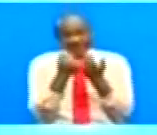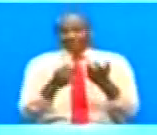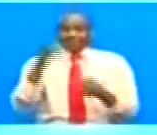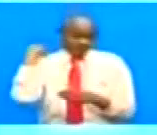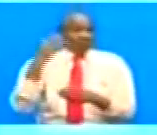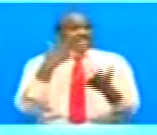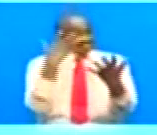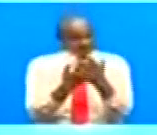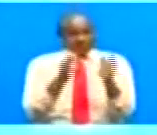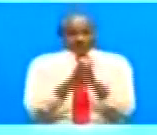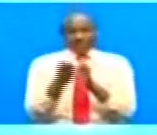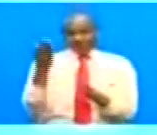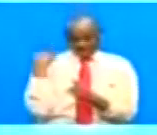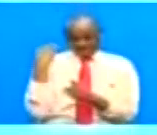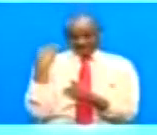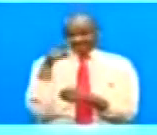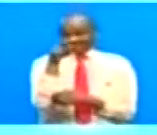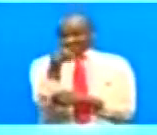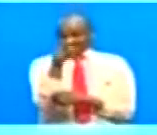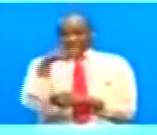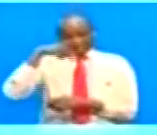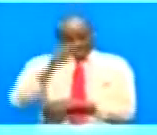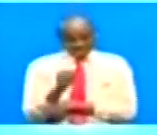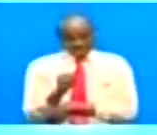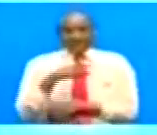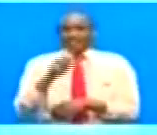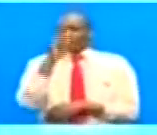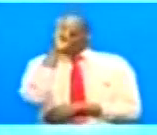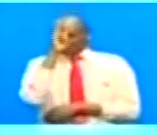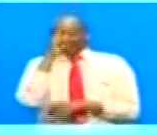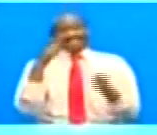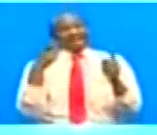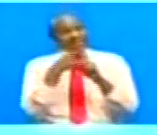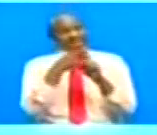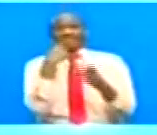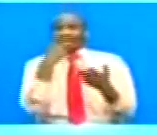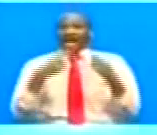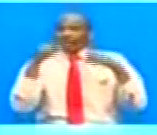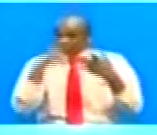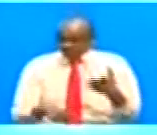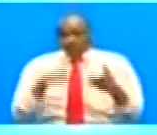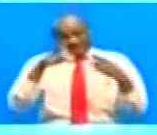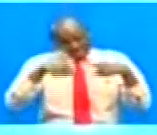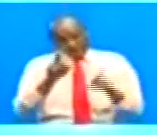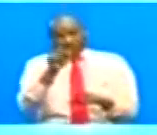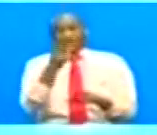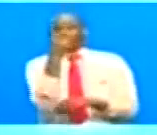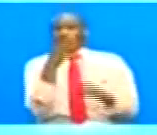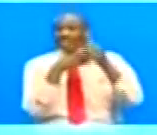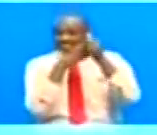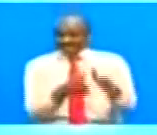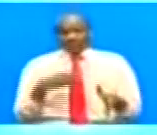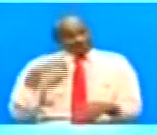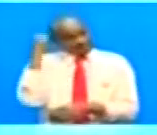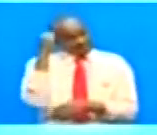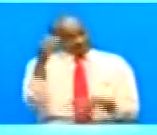along with former Prime Minister Amama Mbabazi. Now, however, the police in Kampala have announced that they will allow the two leaders to hold their